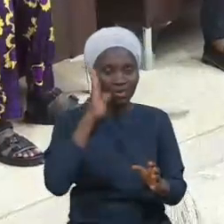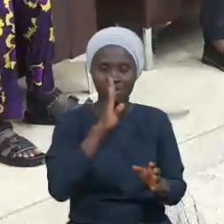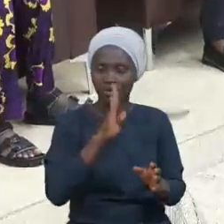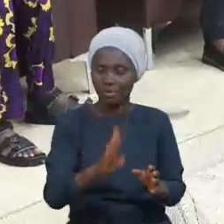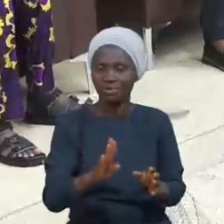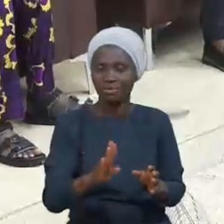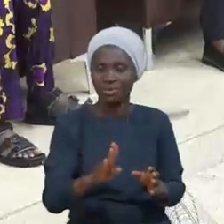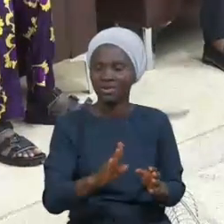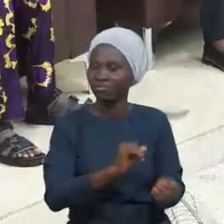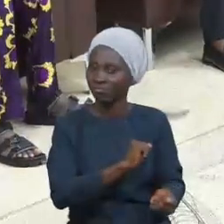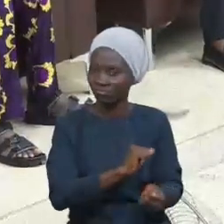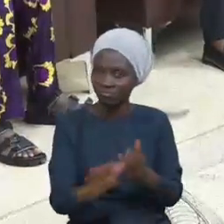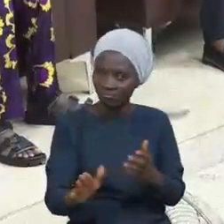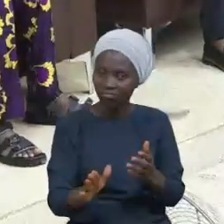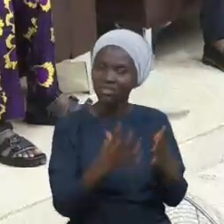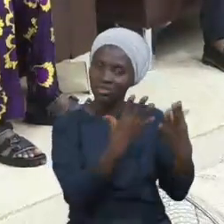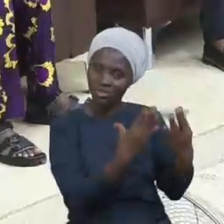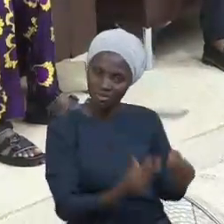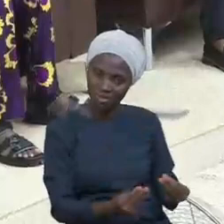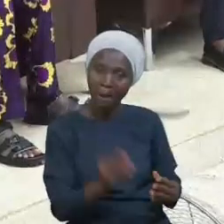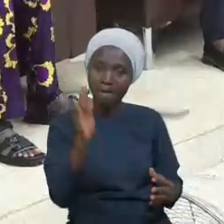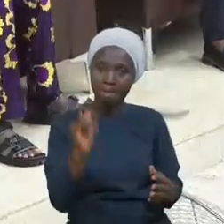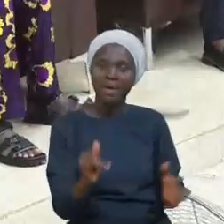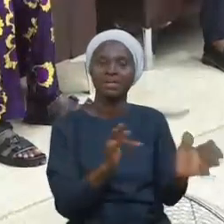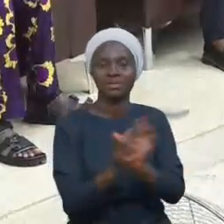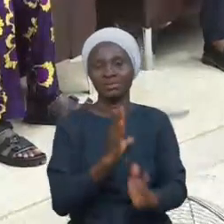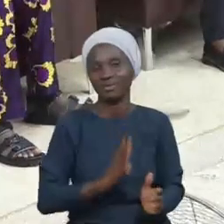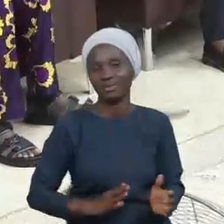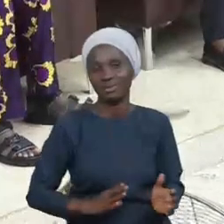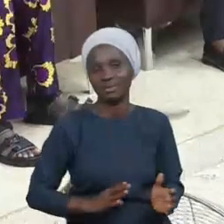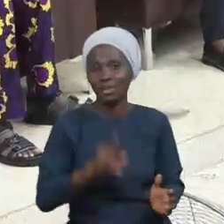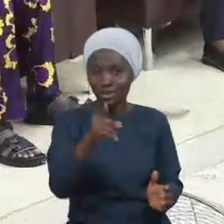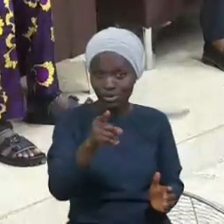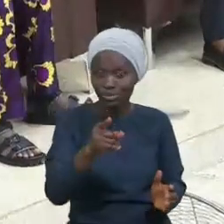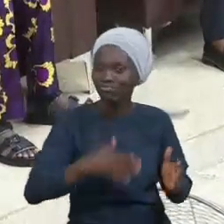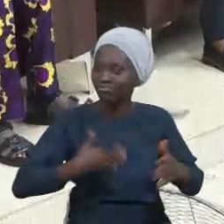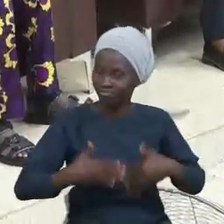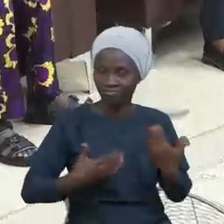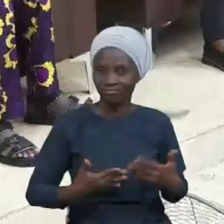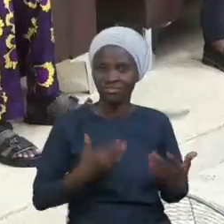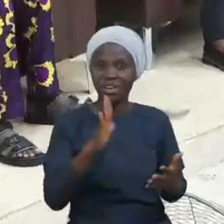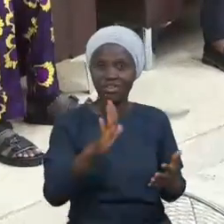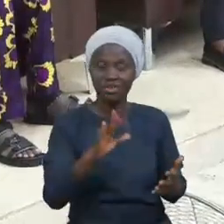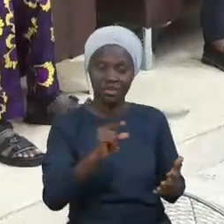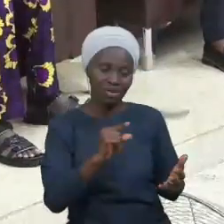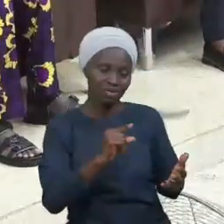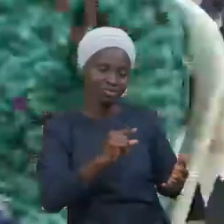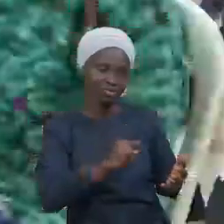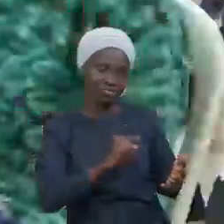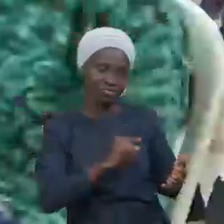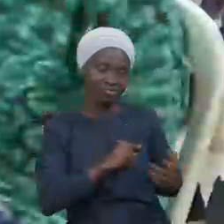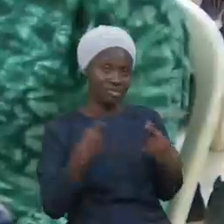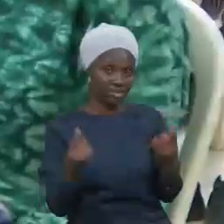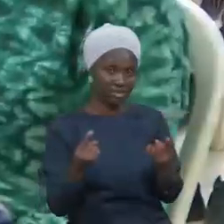by Jesus Christ. Cheer up, your guilt will be taken away by Jesus